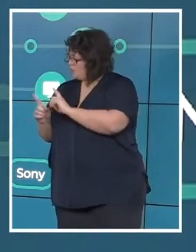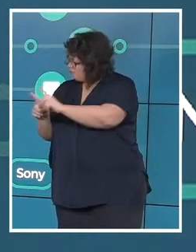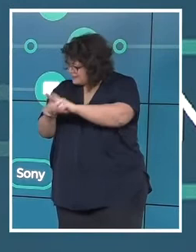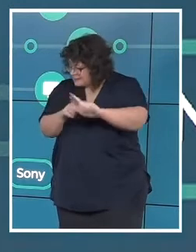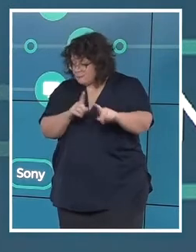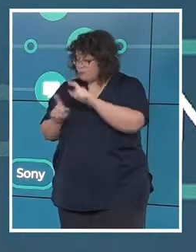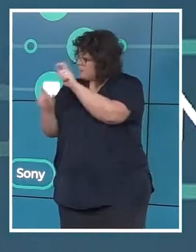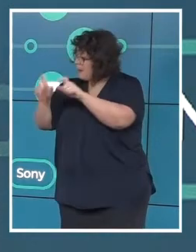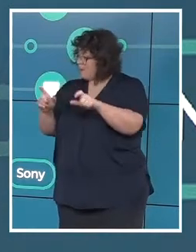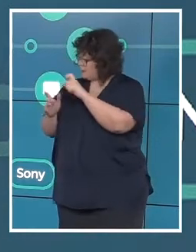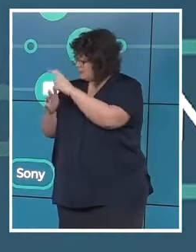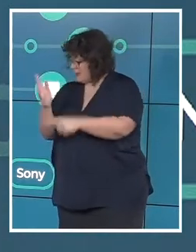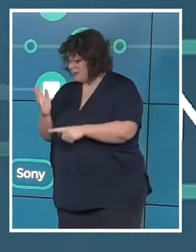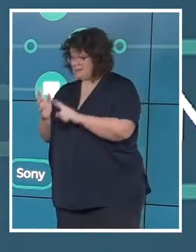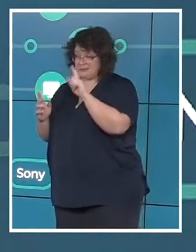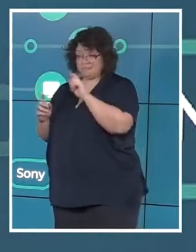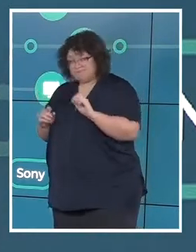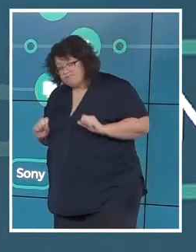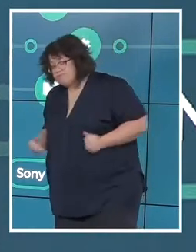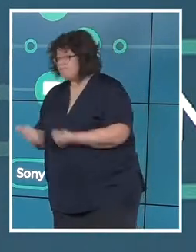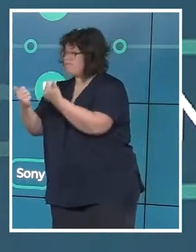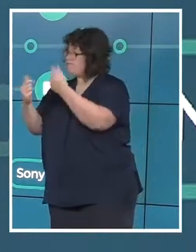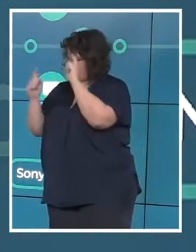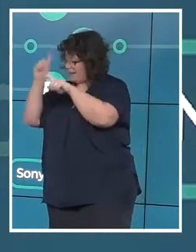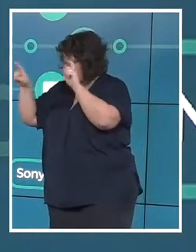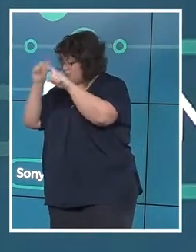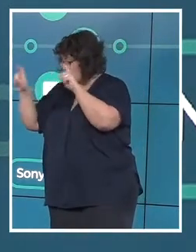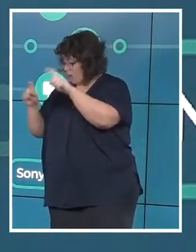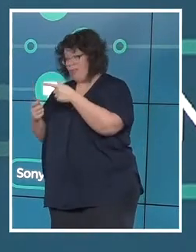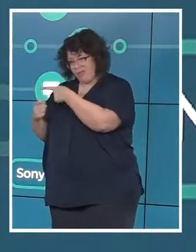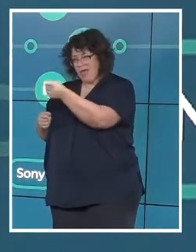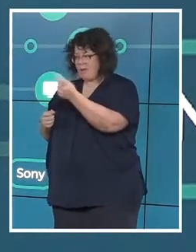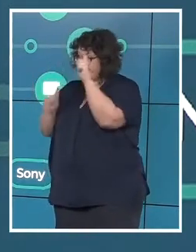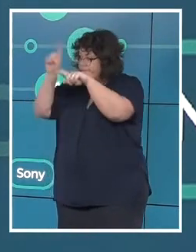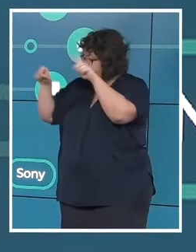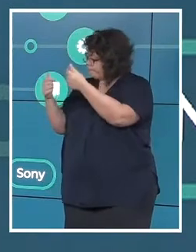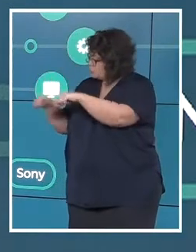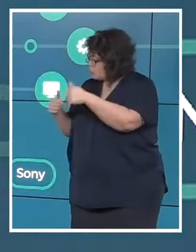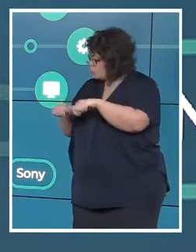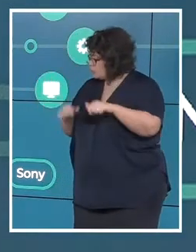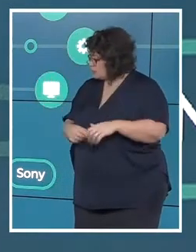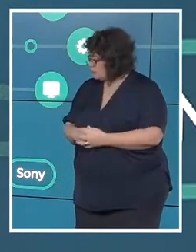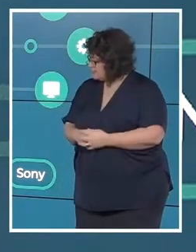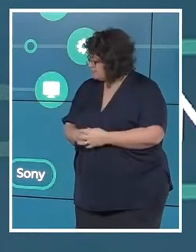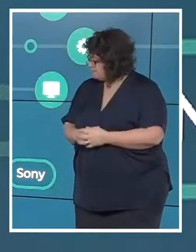One based on tech. Many, many years ago, around 1808, there were two friends in